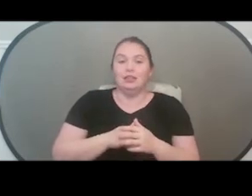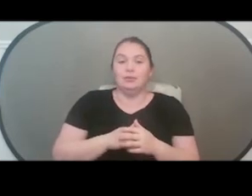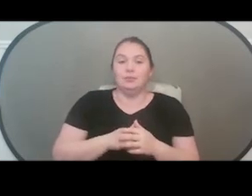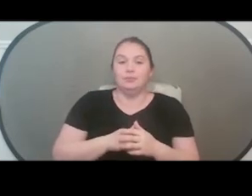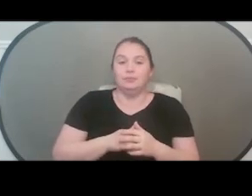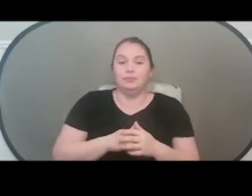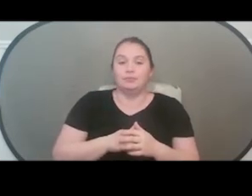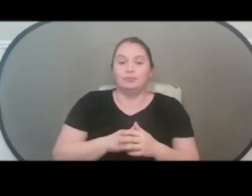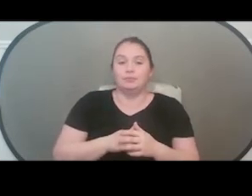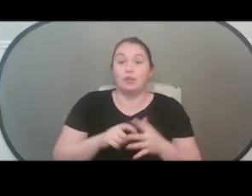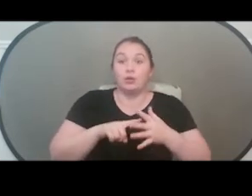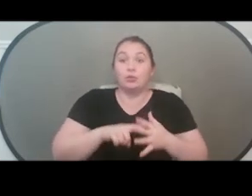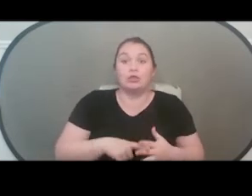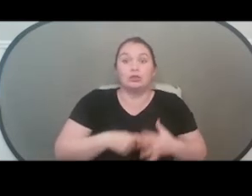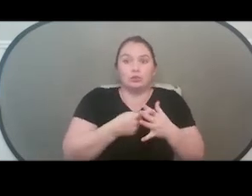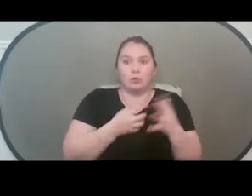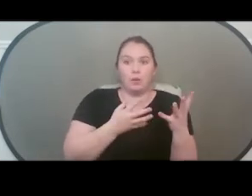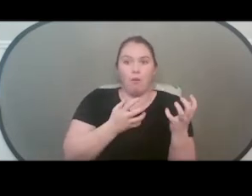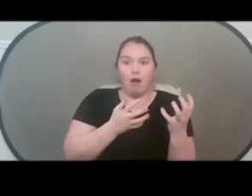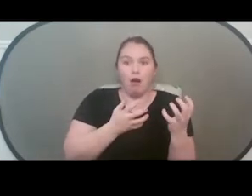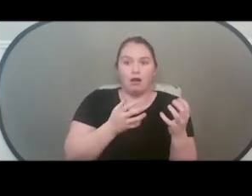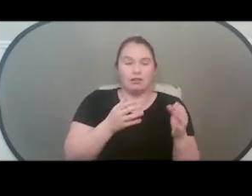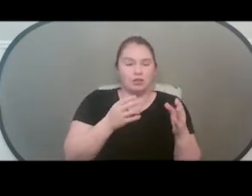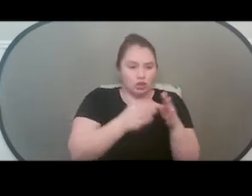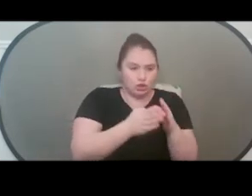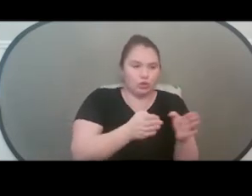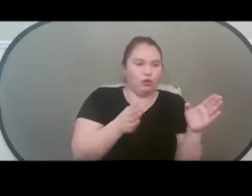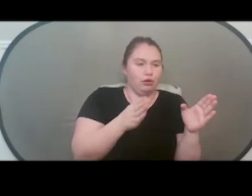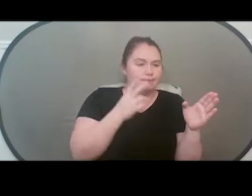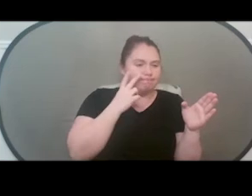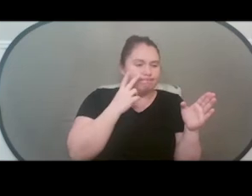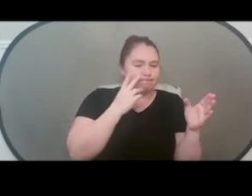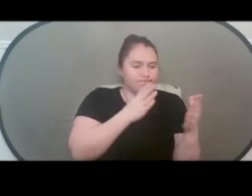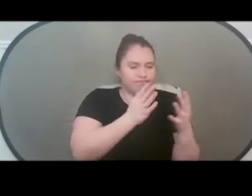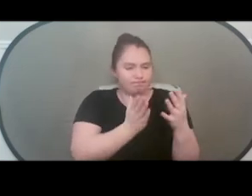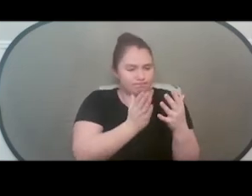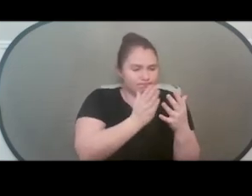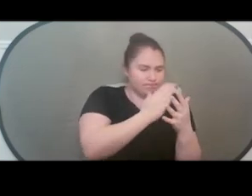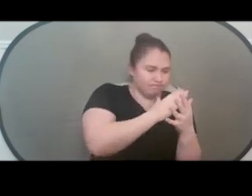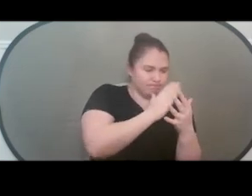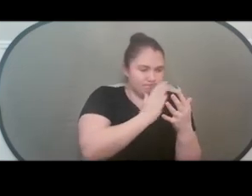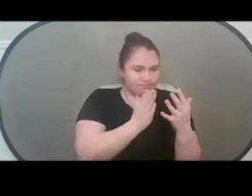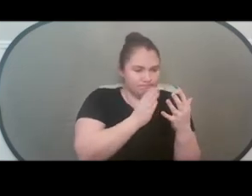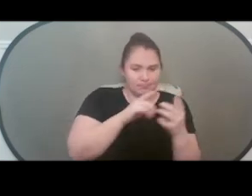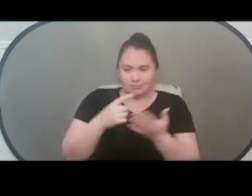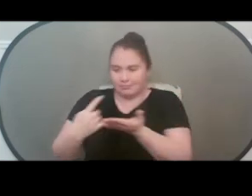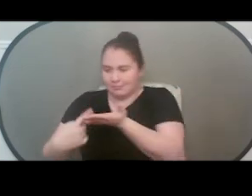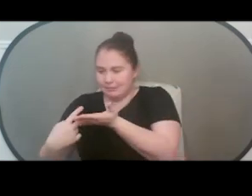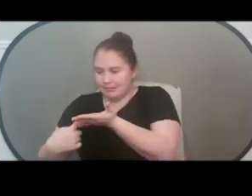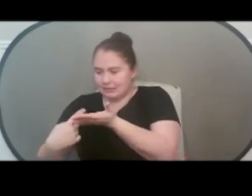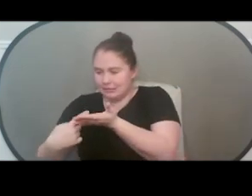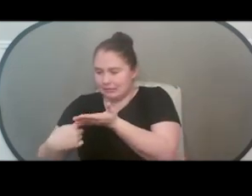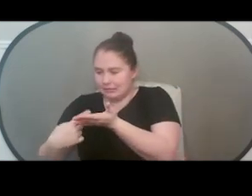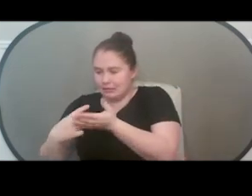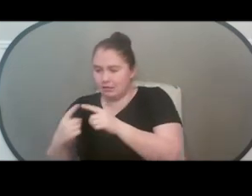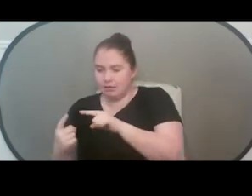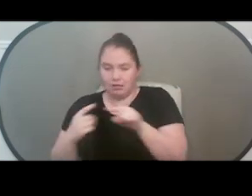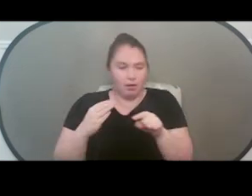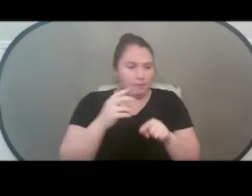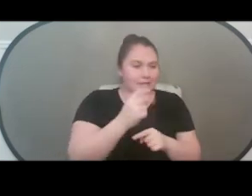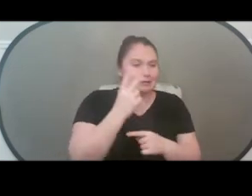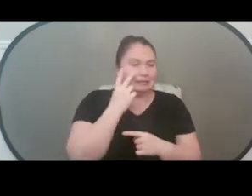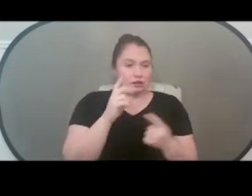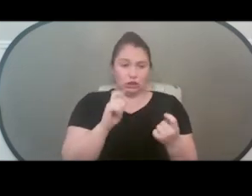original intent was to poll everybody just to get a general gauge, then discuss and debate, and then come back and see if anyone's opinions